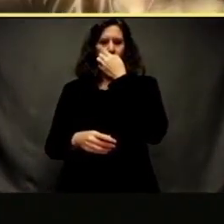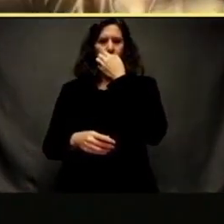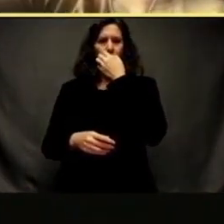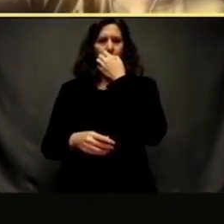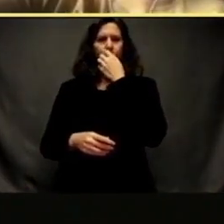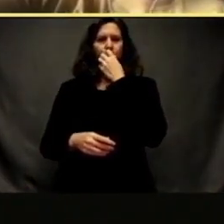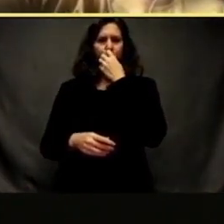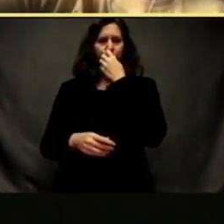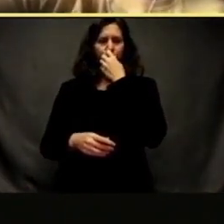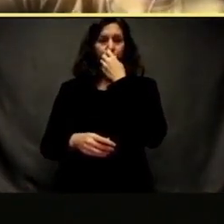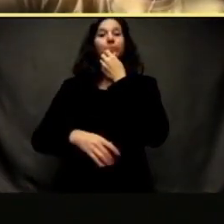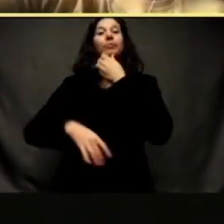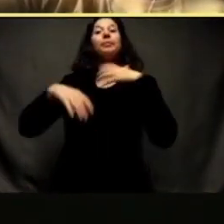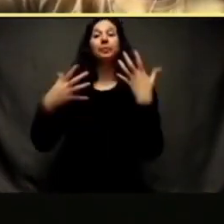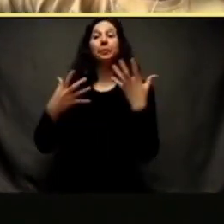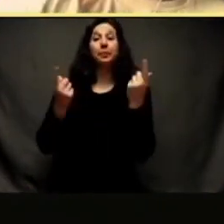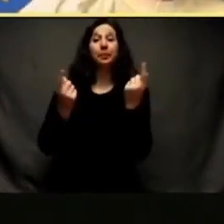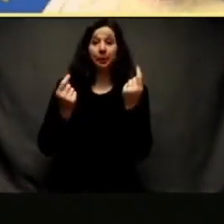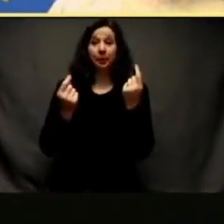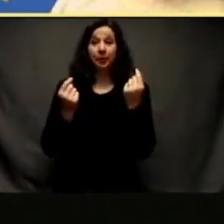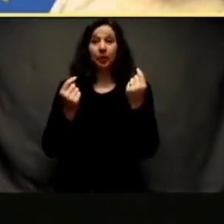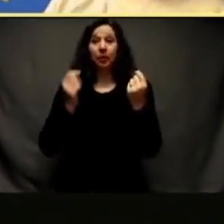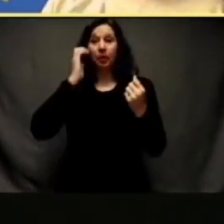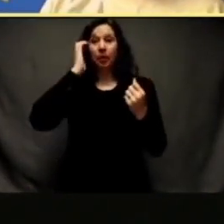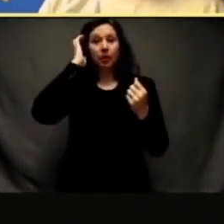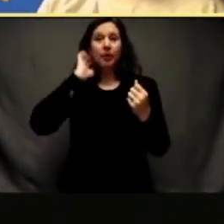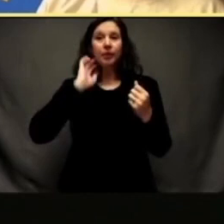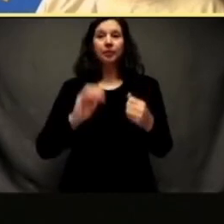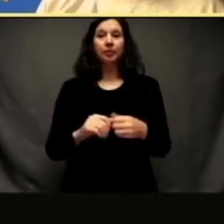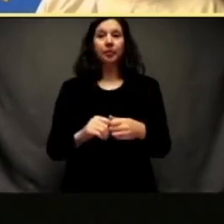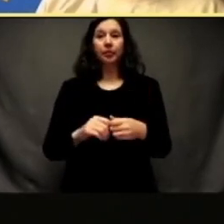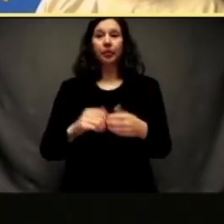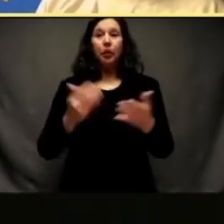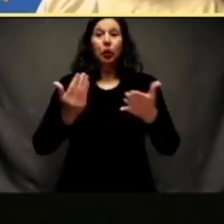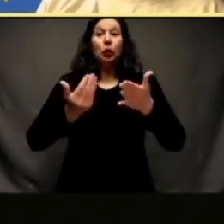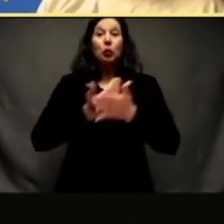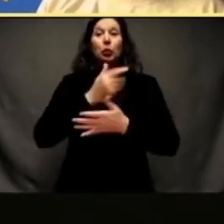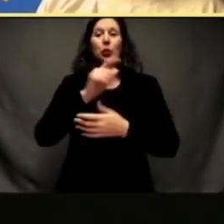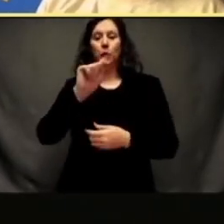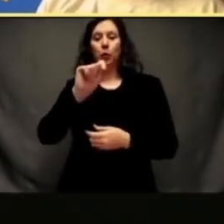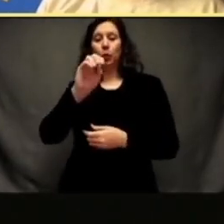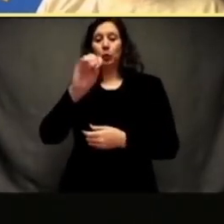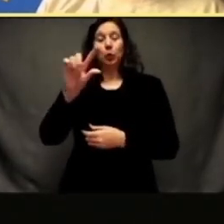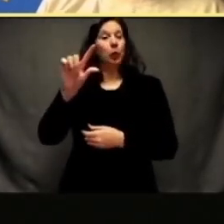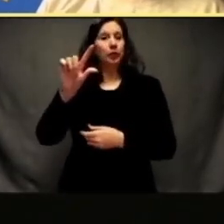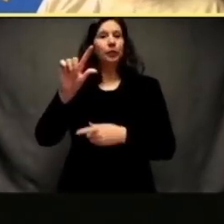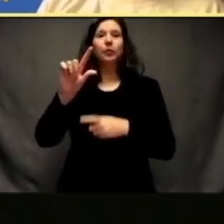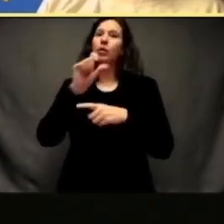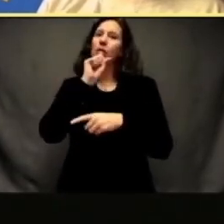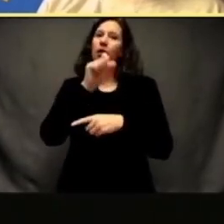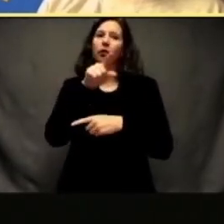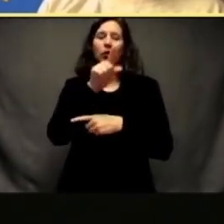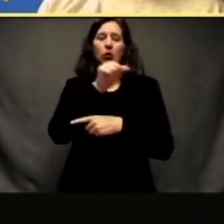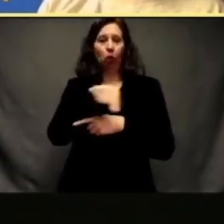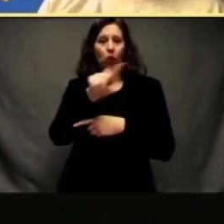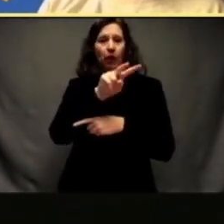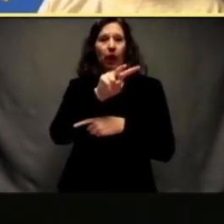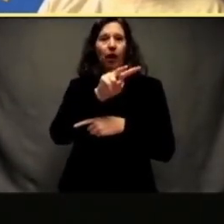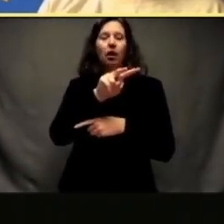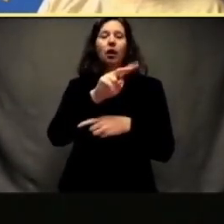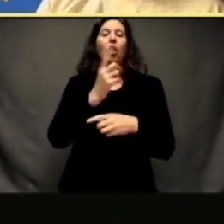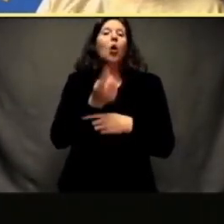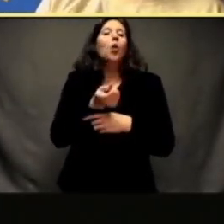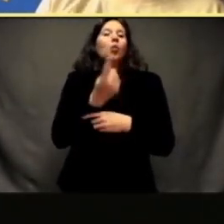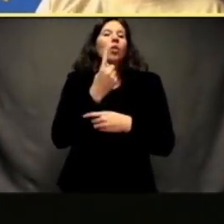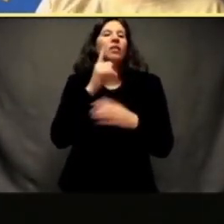So what we are going to do next is try a new tool together. We would love for you to take a look at least one